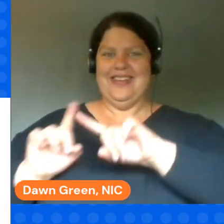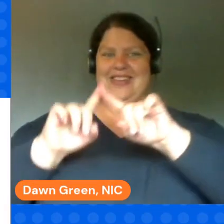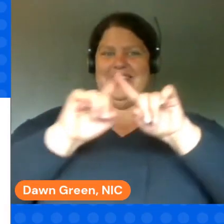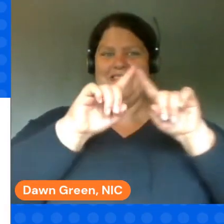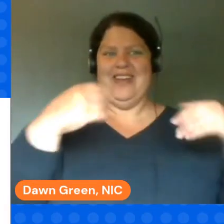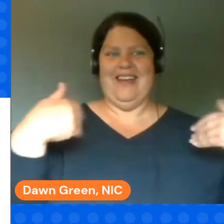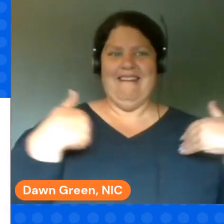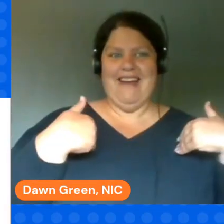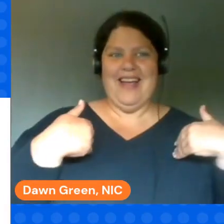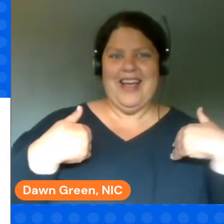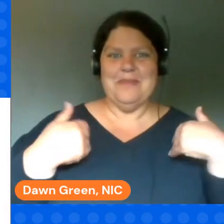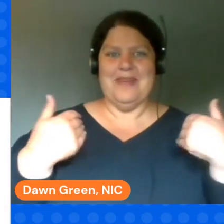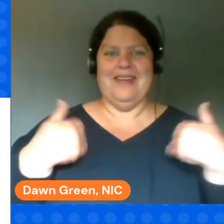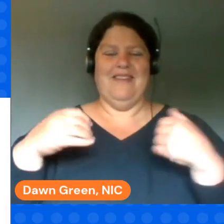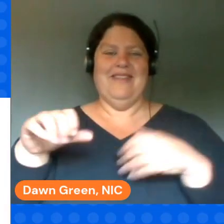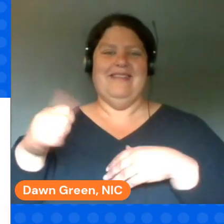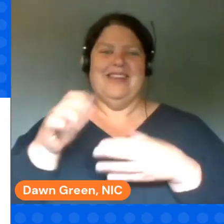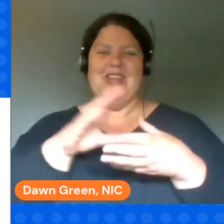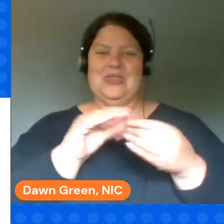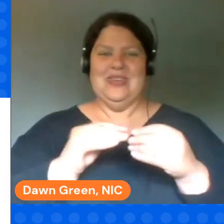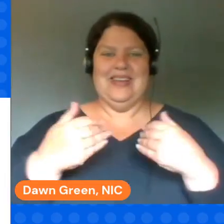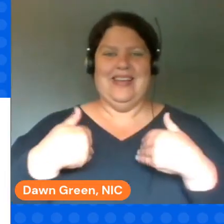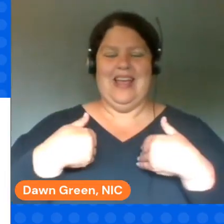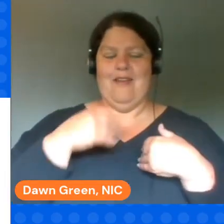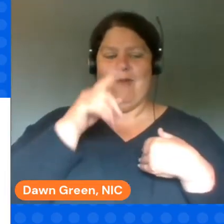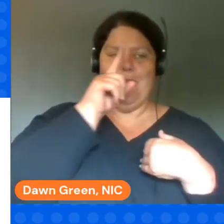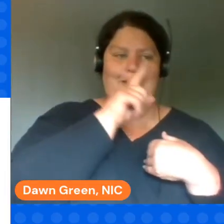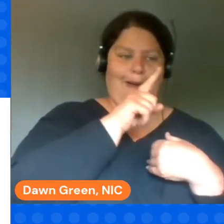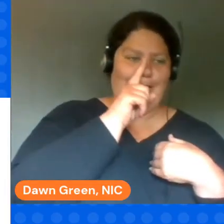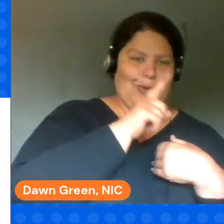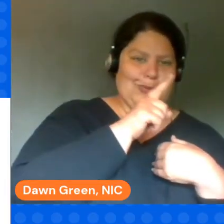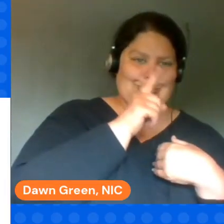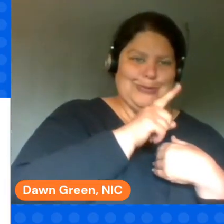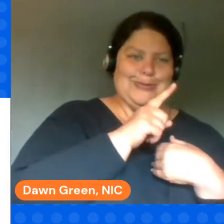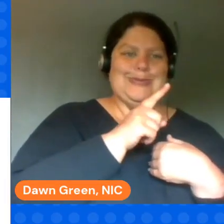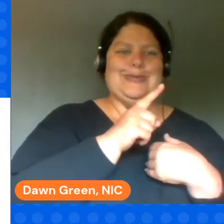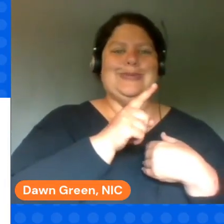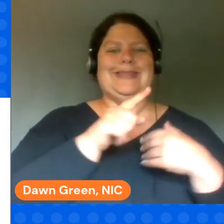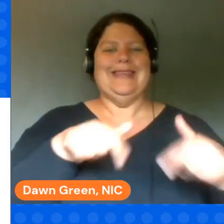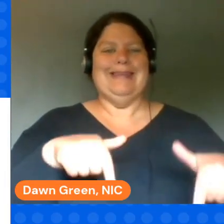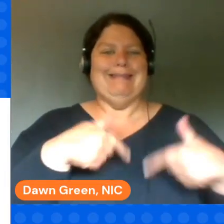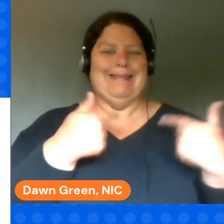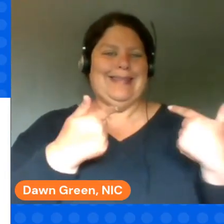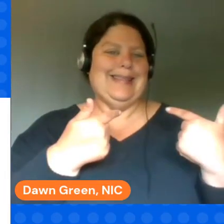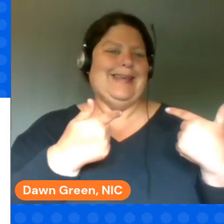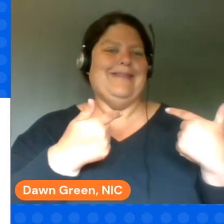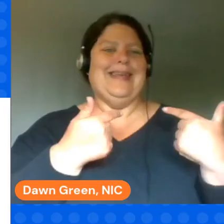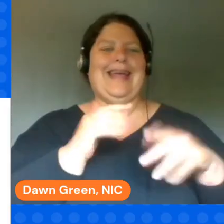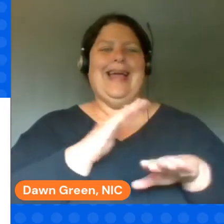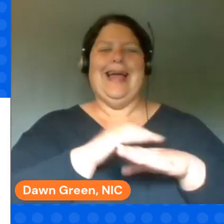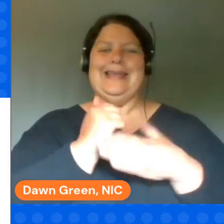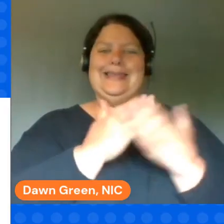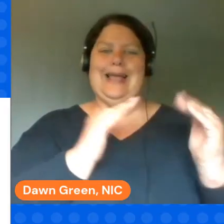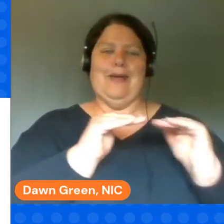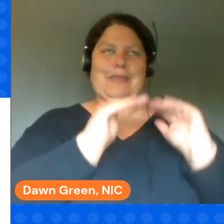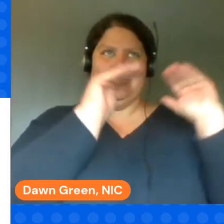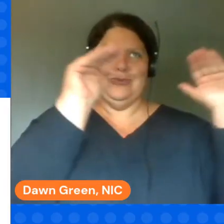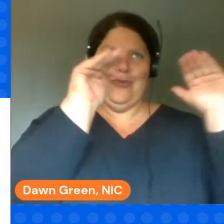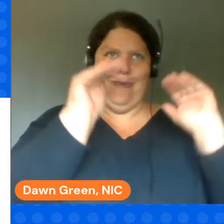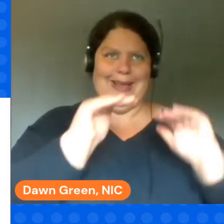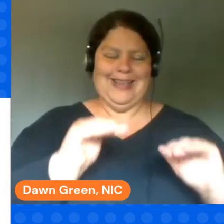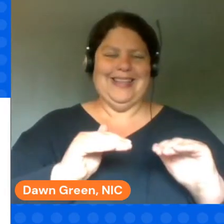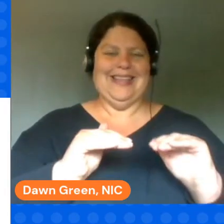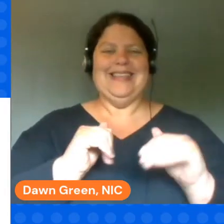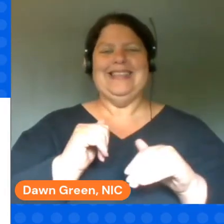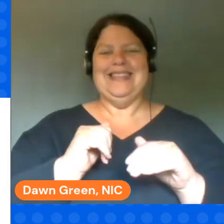like 10 stories. So there's like a mice that are living on some of the stories of this house, and you go